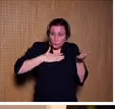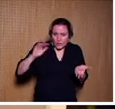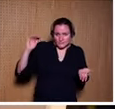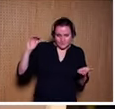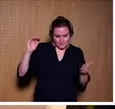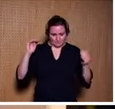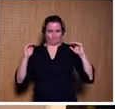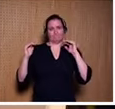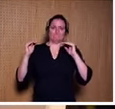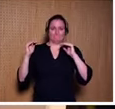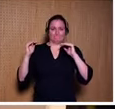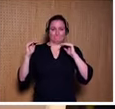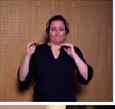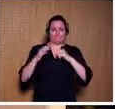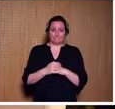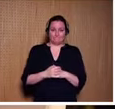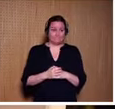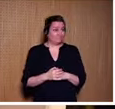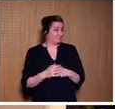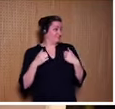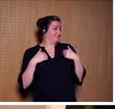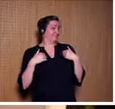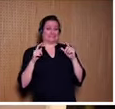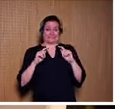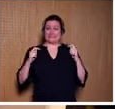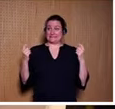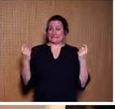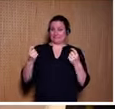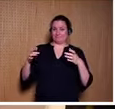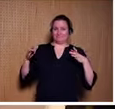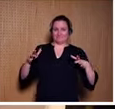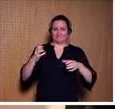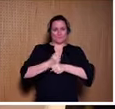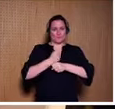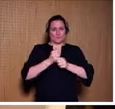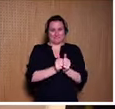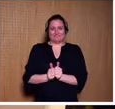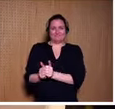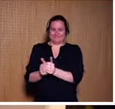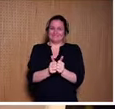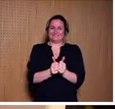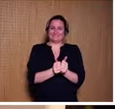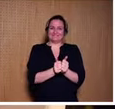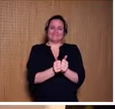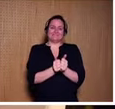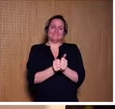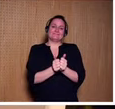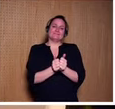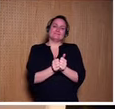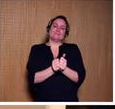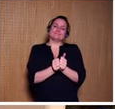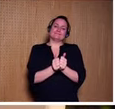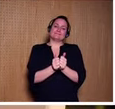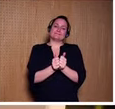and representing our team of colleagues that are, and I'm pleased to share that we will be